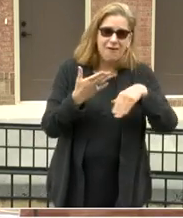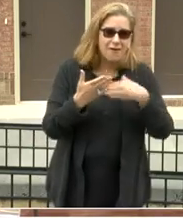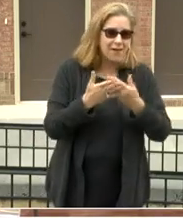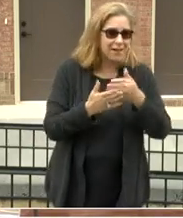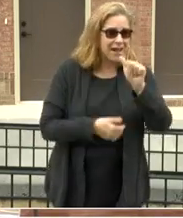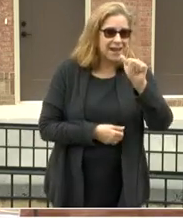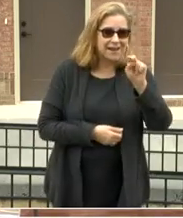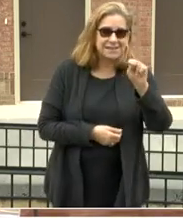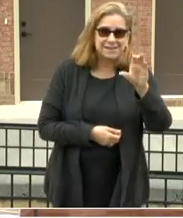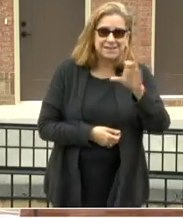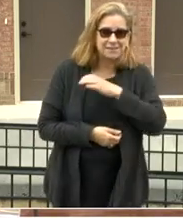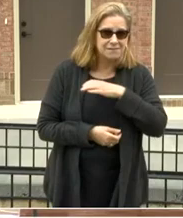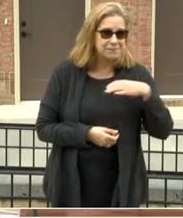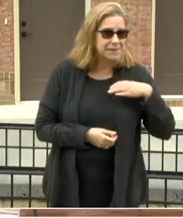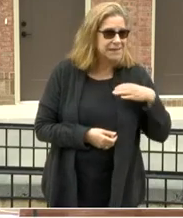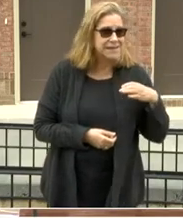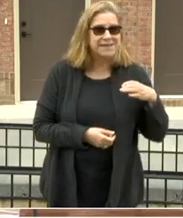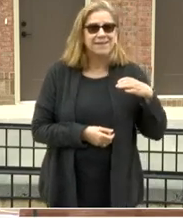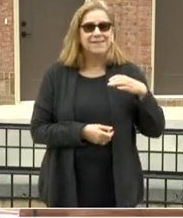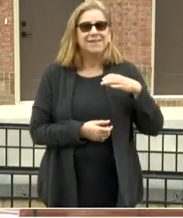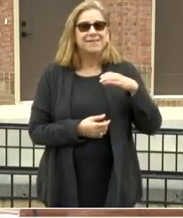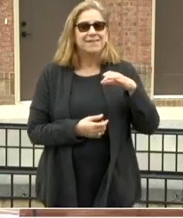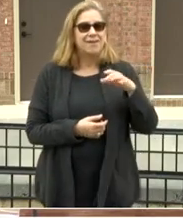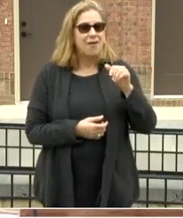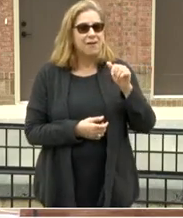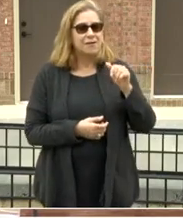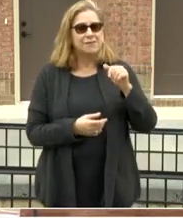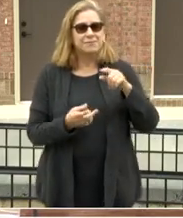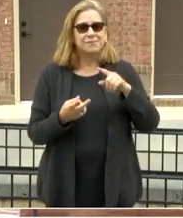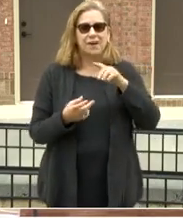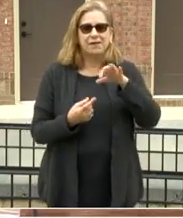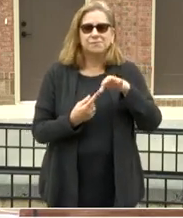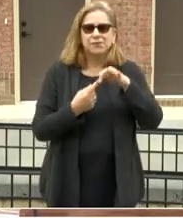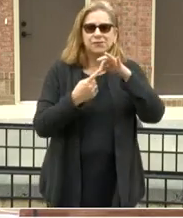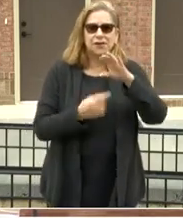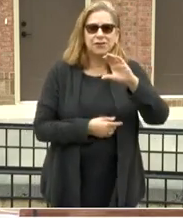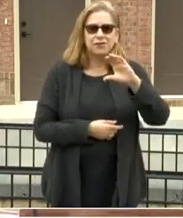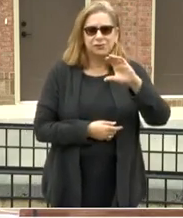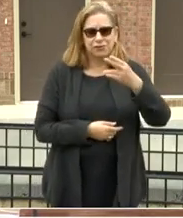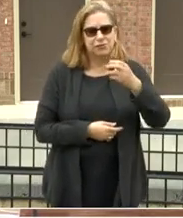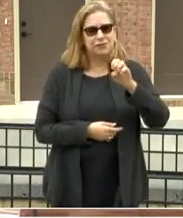commissioners, and especially Chair Salima Dofo. We have worked...